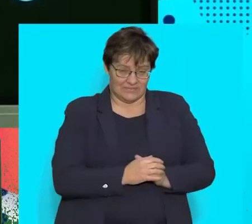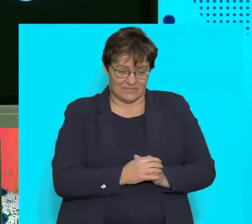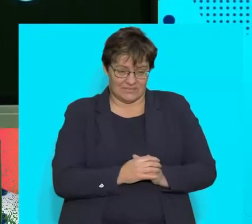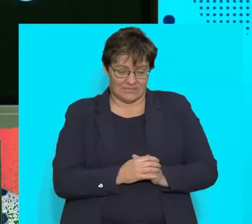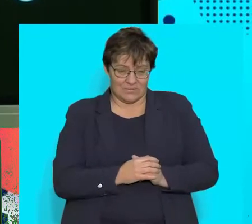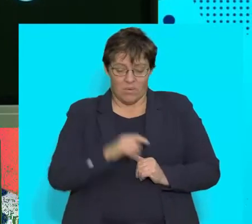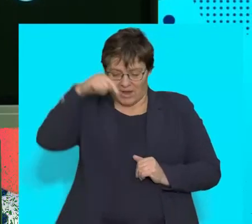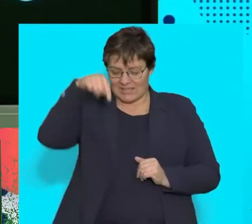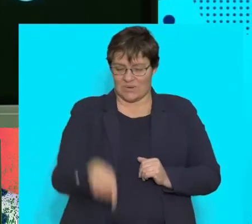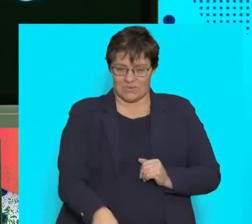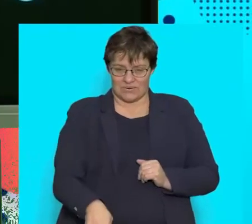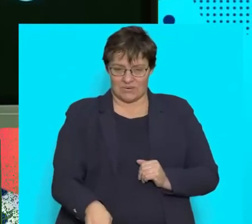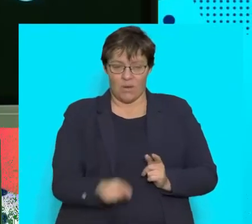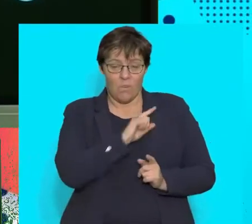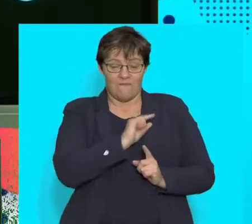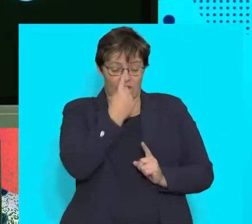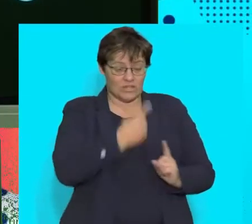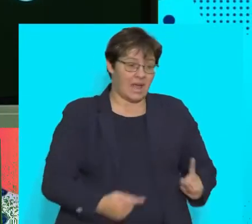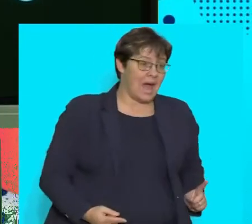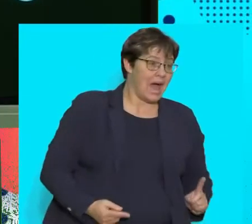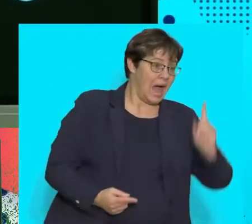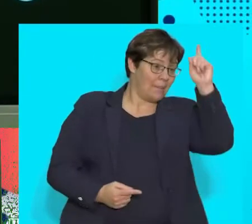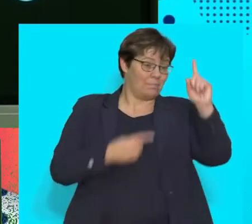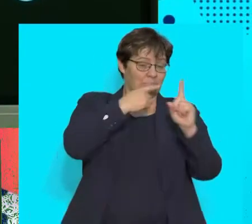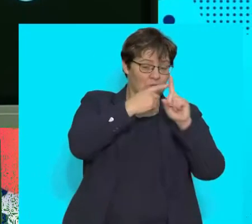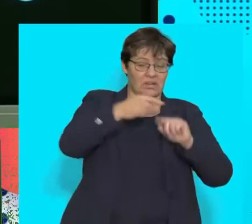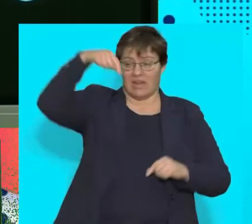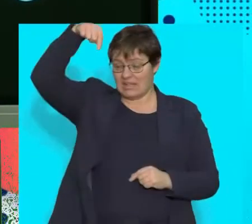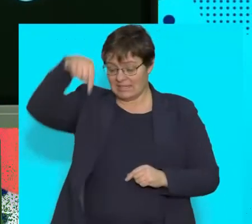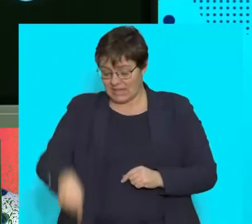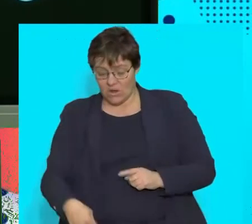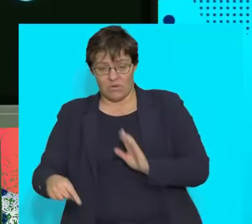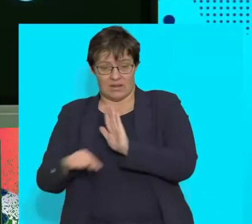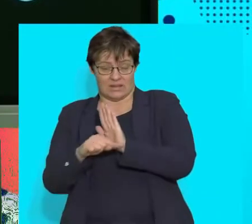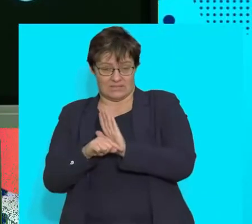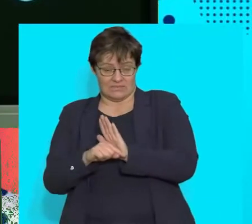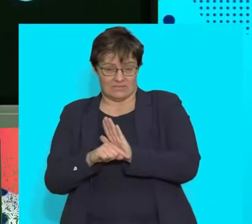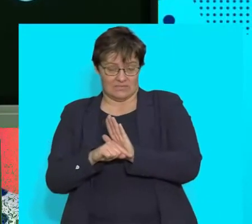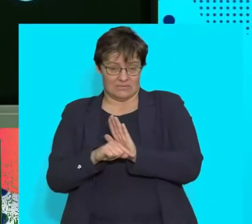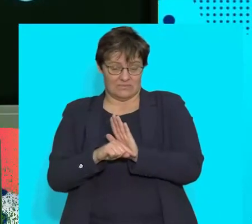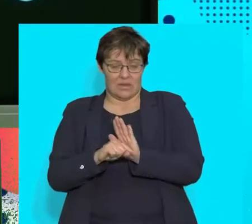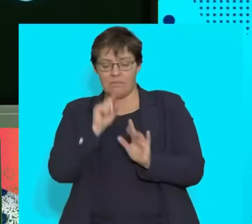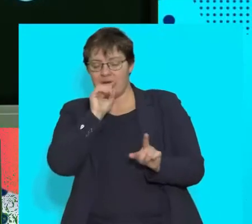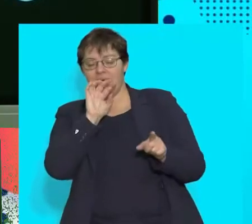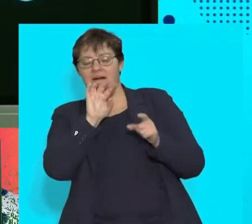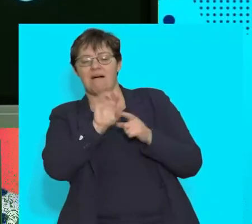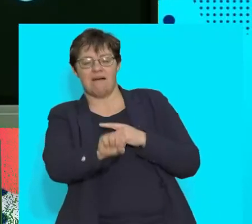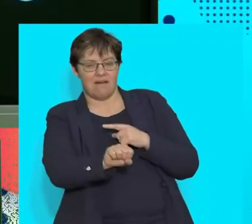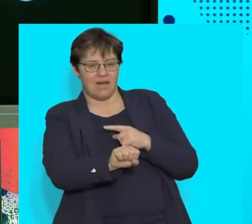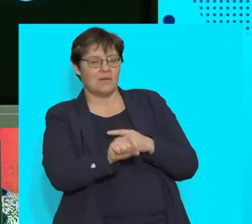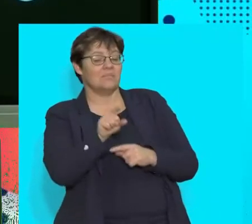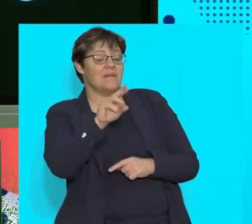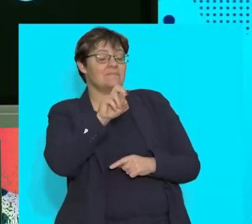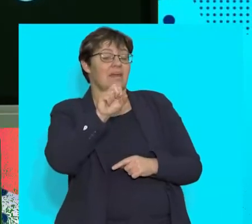that means because it was going up was positive and down was negative, we have to recognize that as a